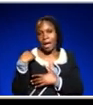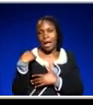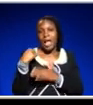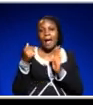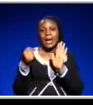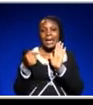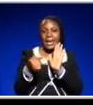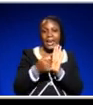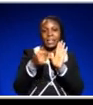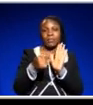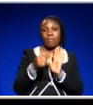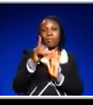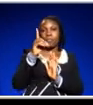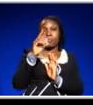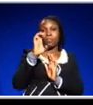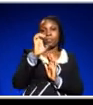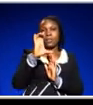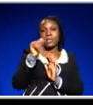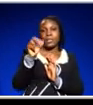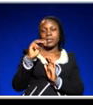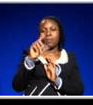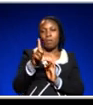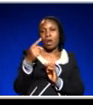decimal numbers, and even